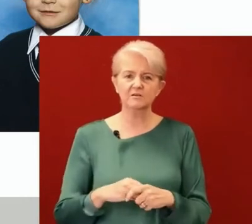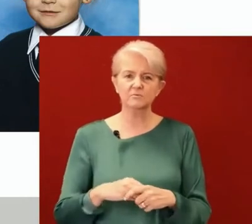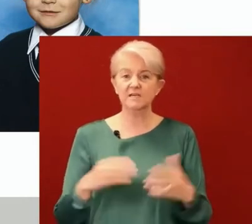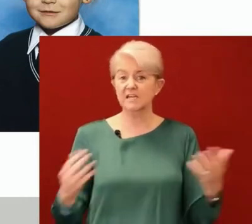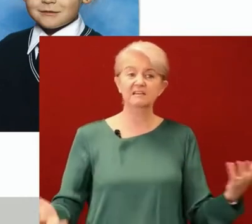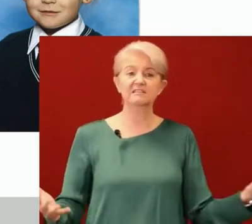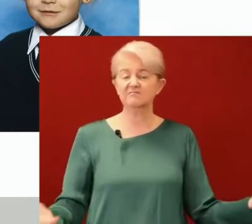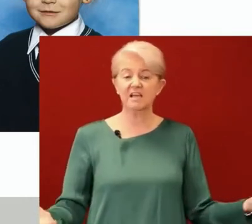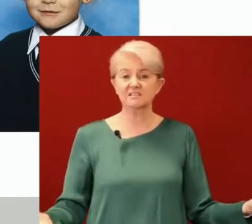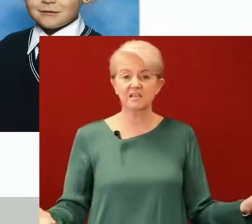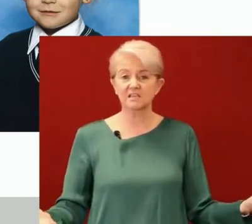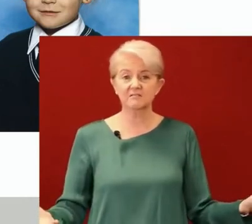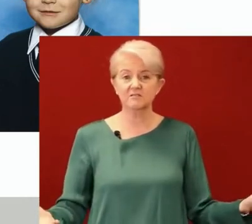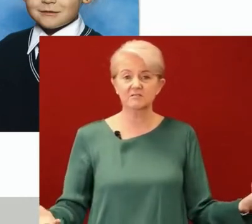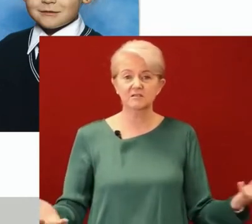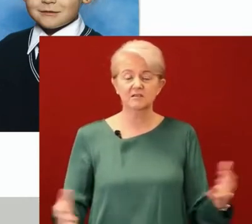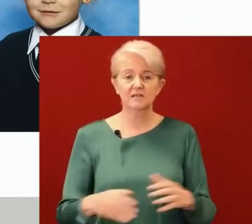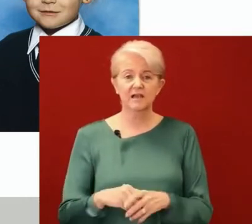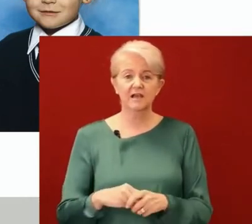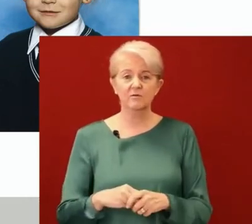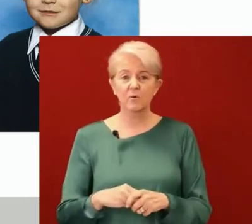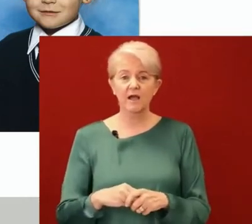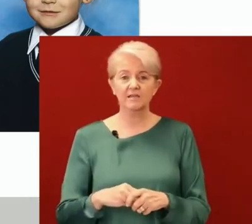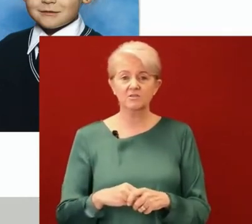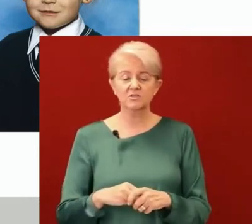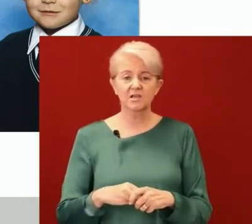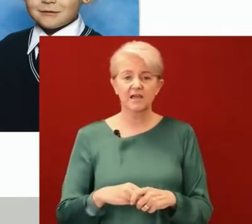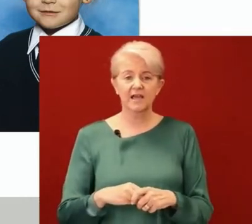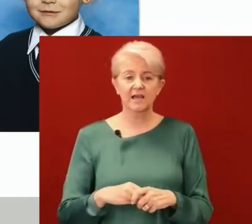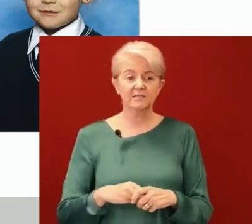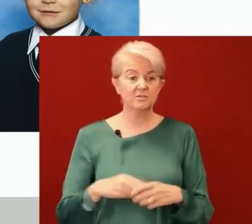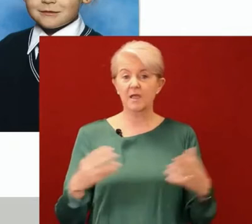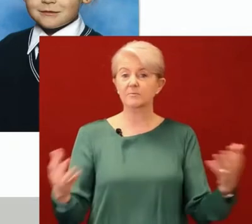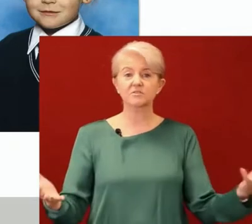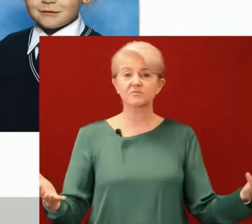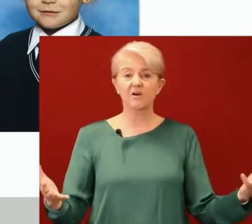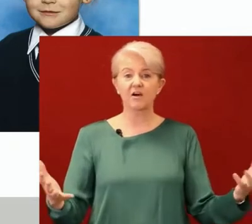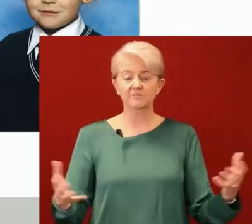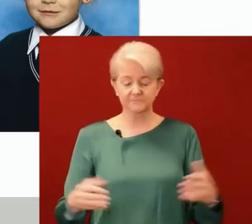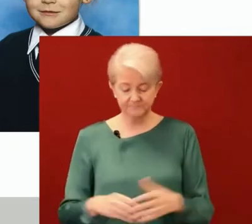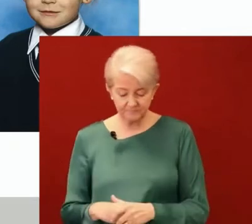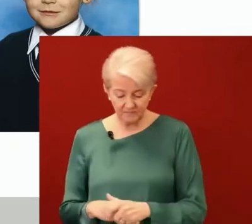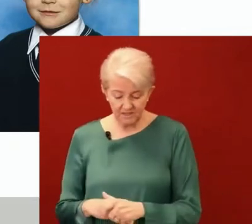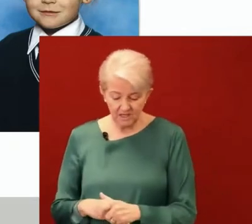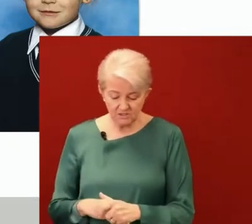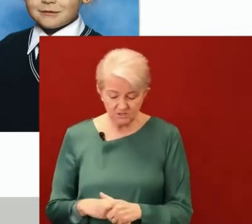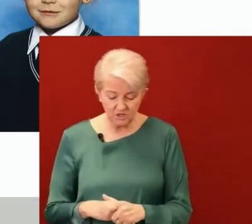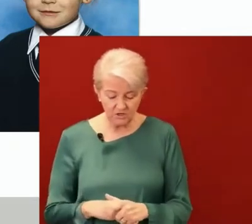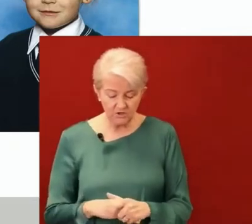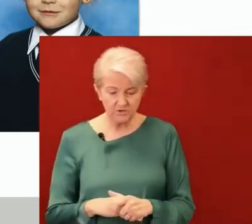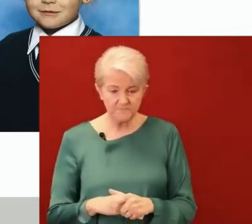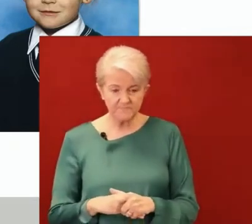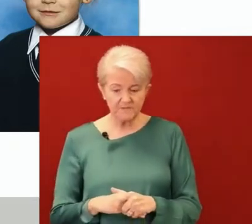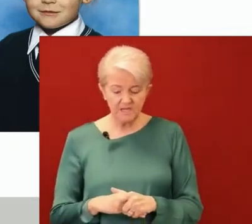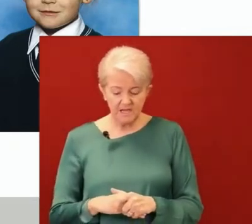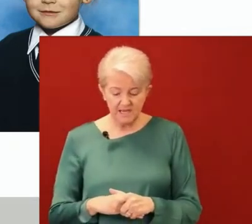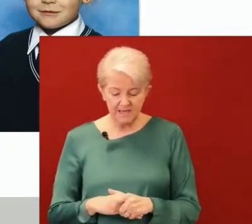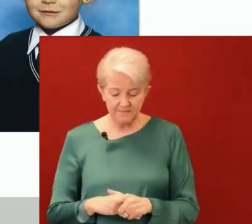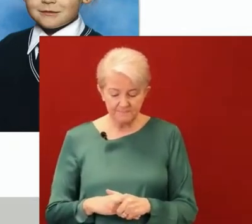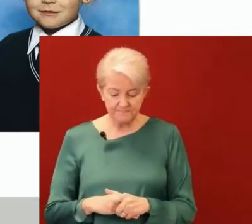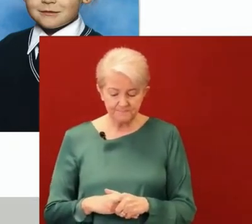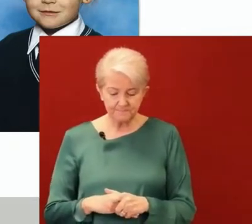as well. We needed that second wage to be able to survive. So